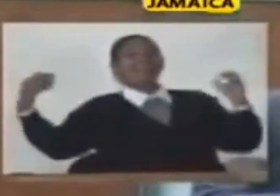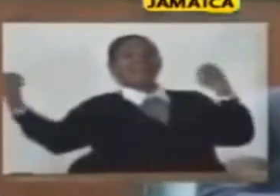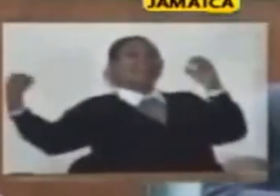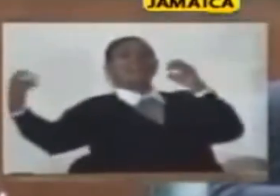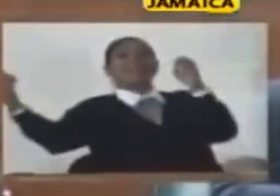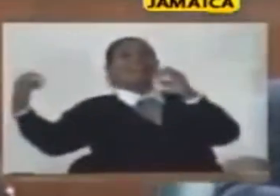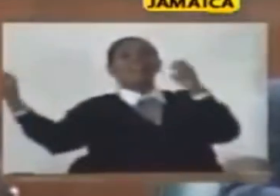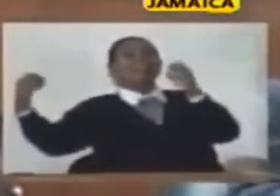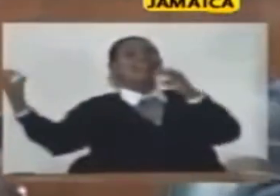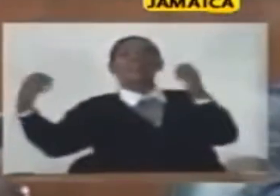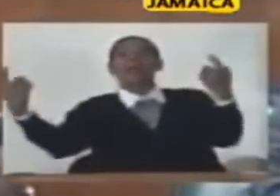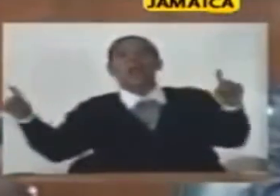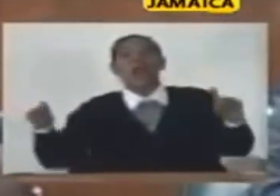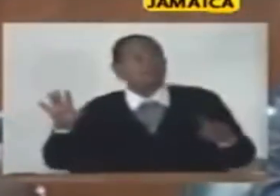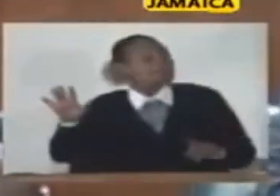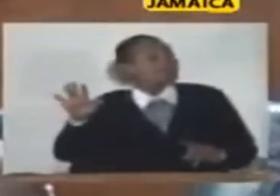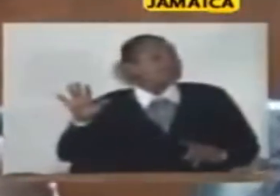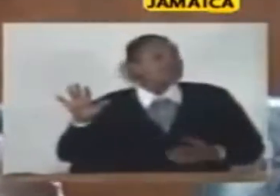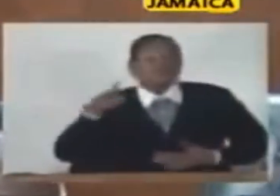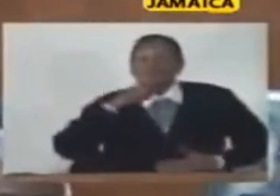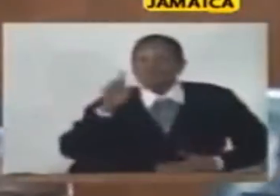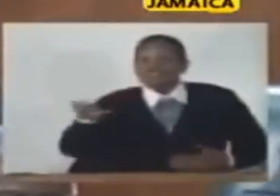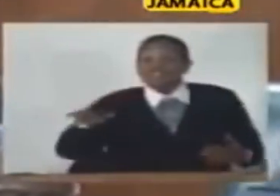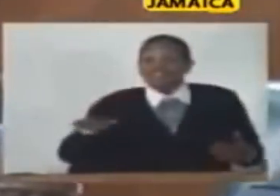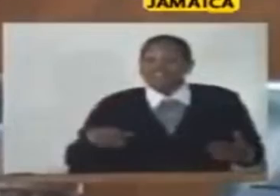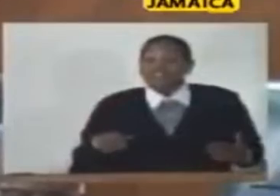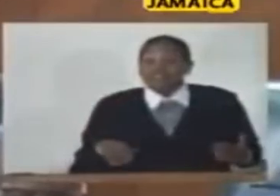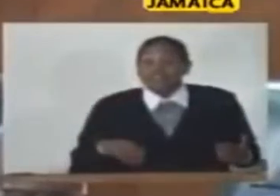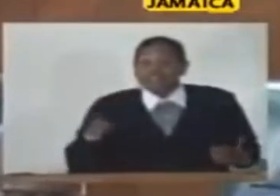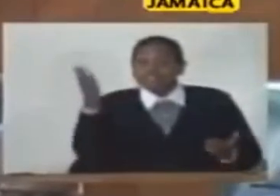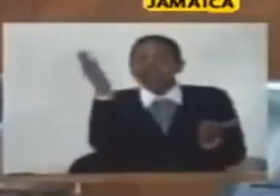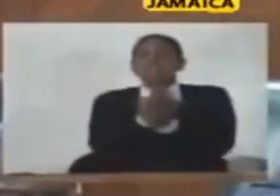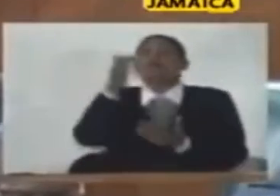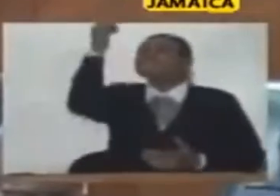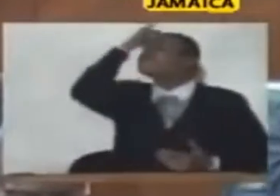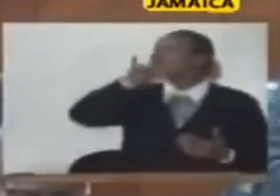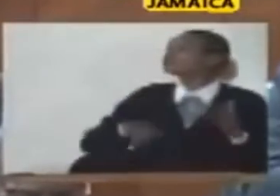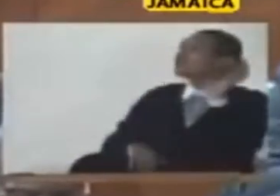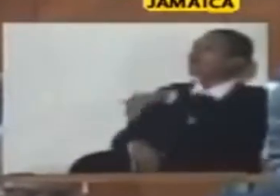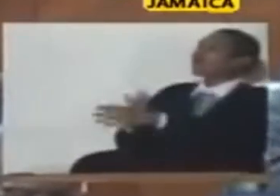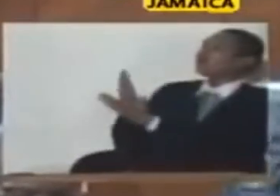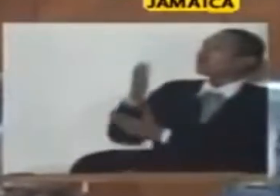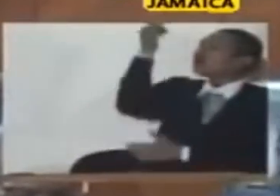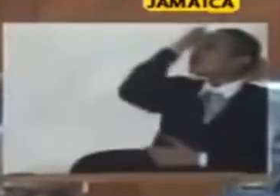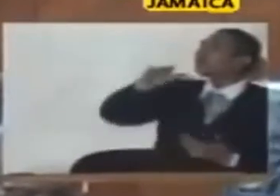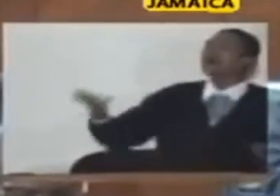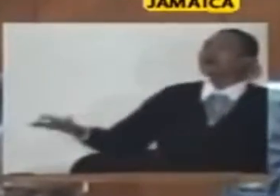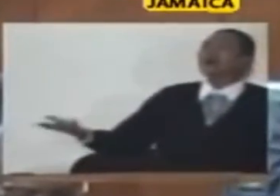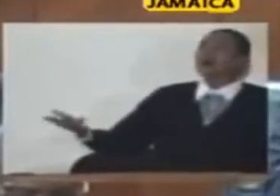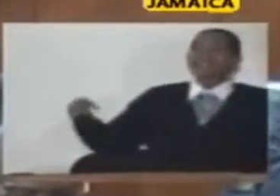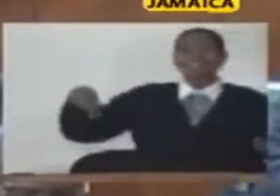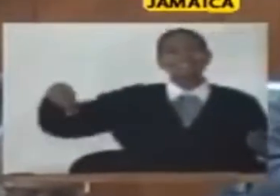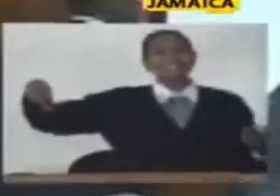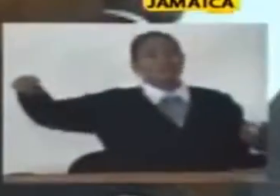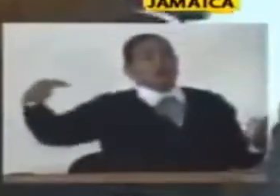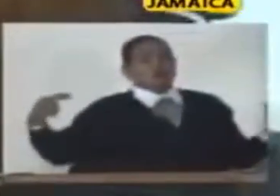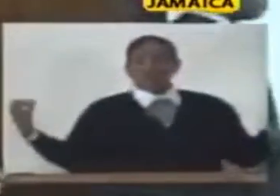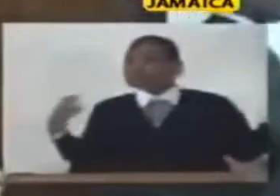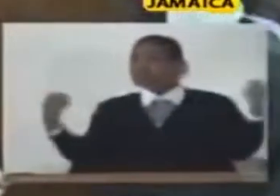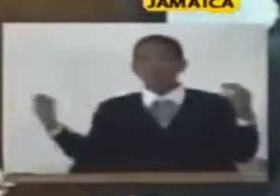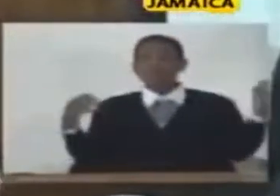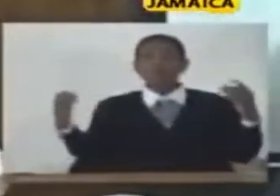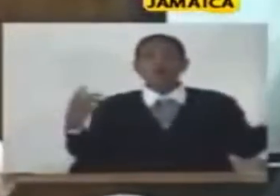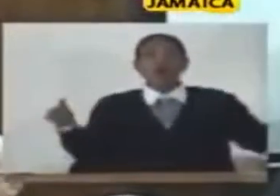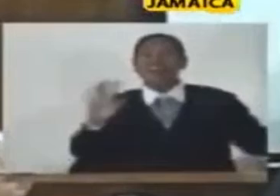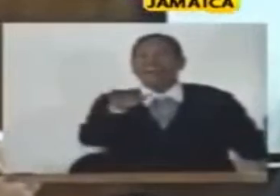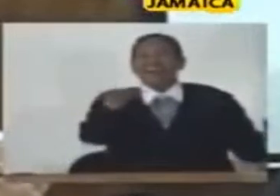You know the good thing about this? The good thing about this is that half of you will be back after the election.